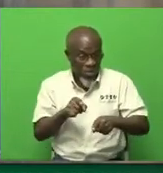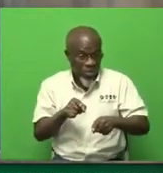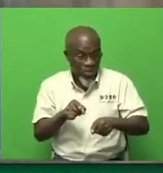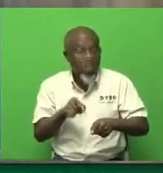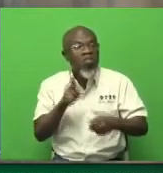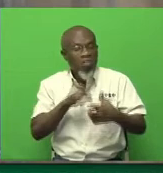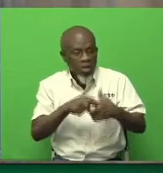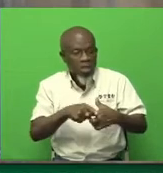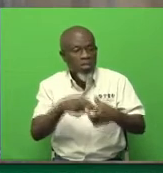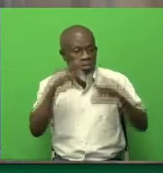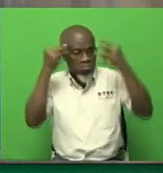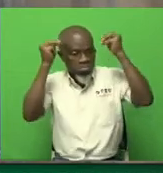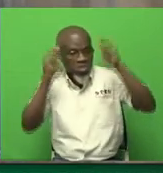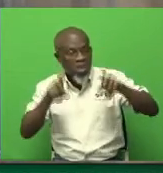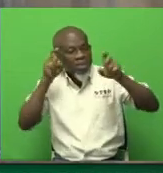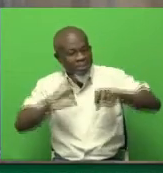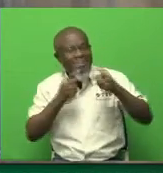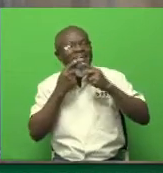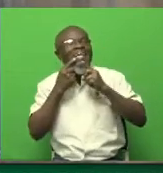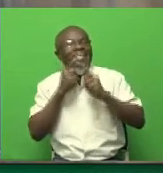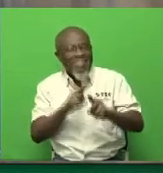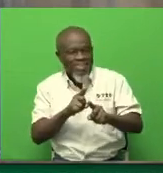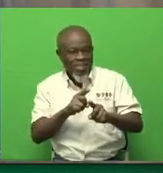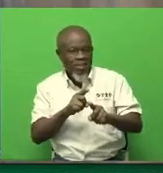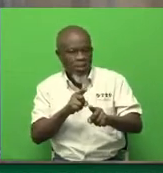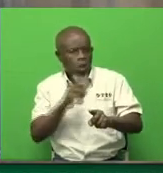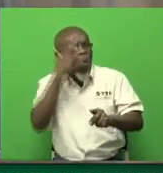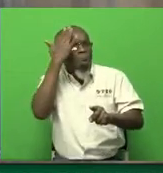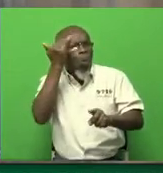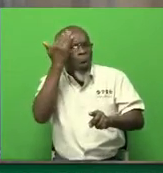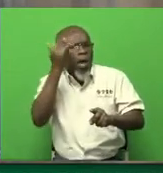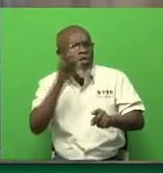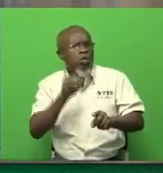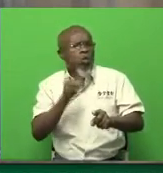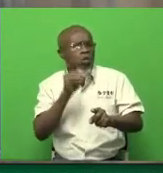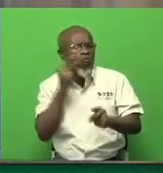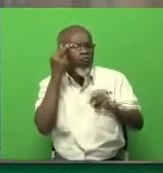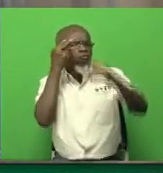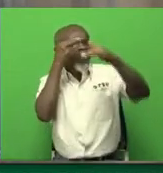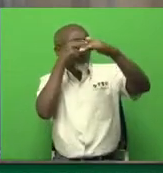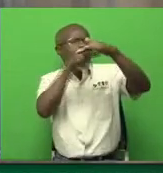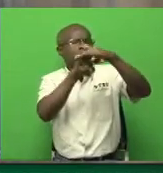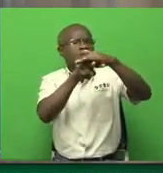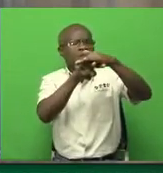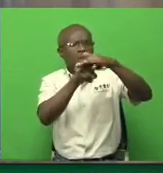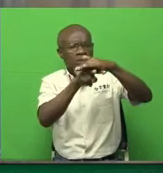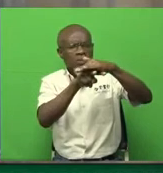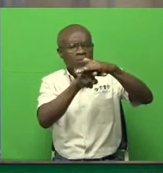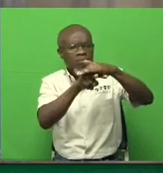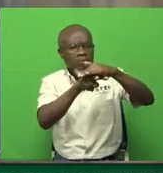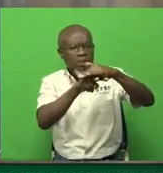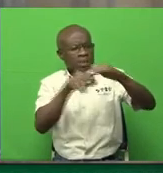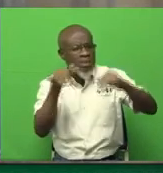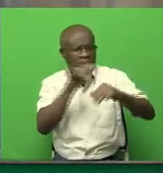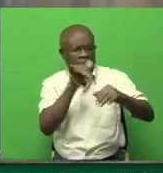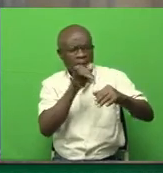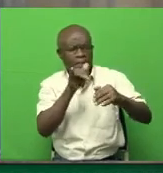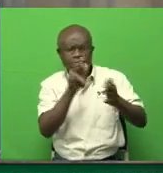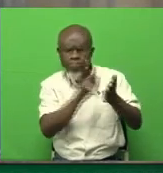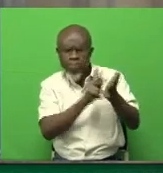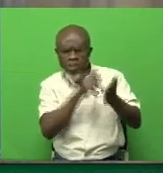to answer why do you protect in your Revenue estimates at that same page Roman